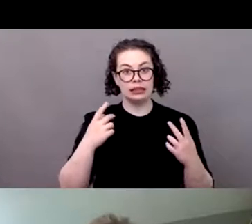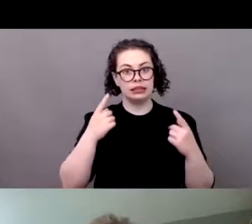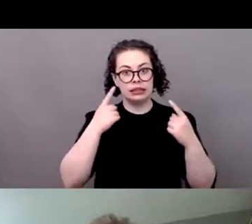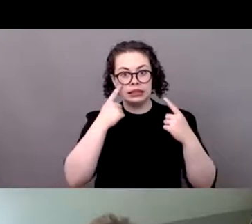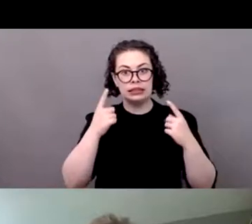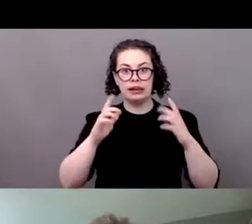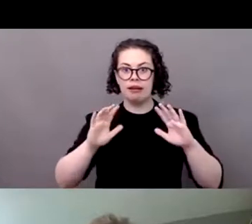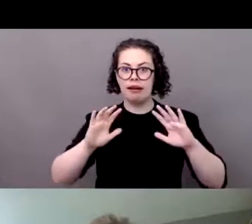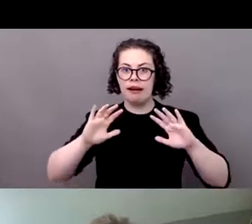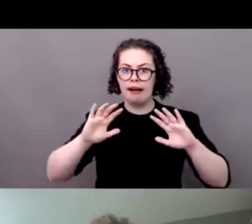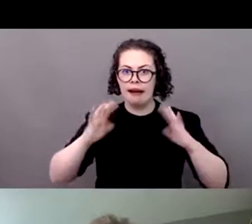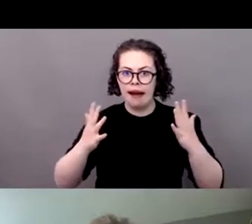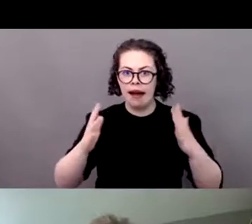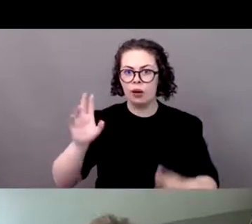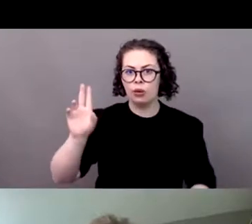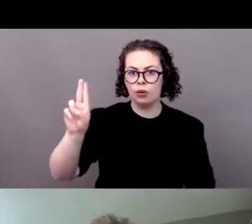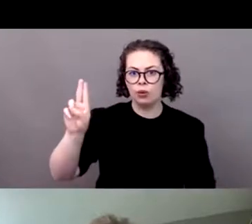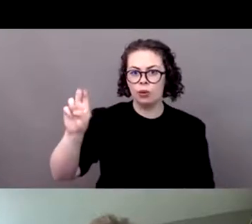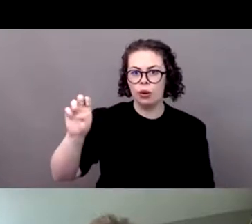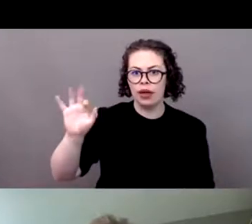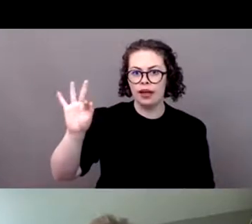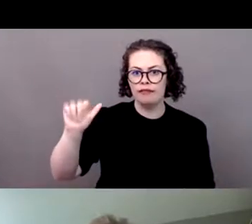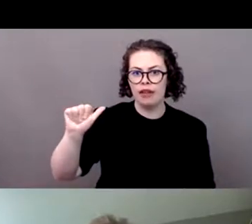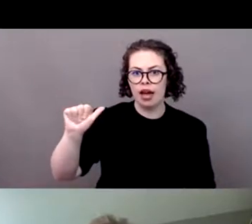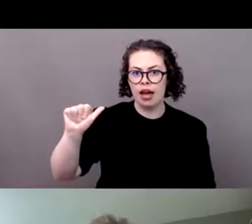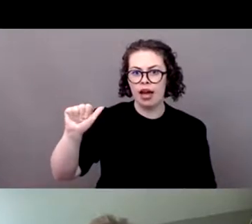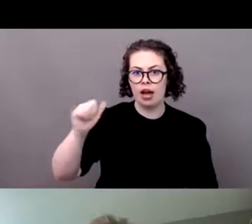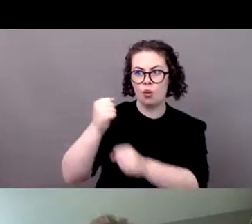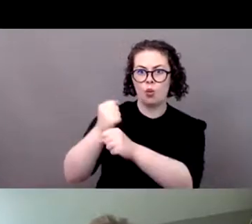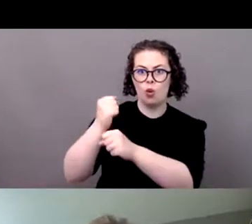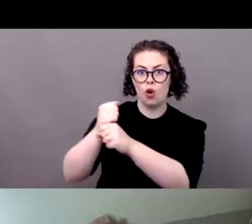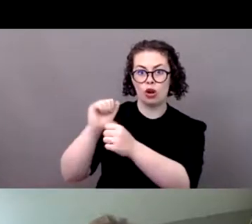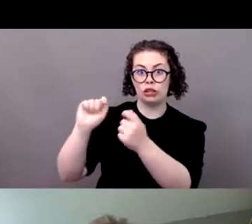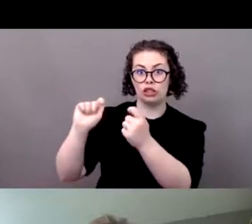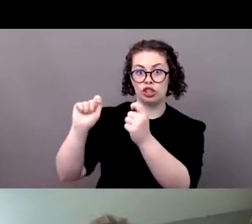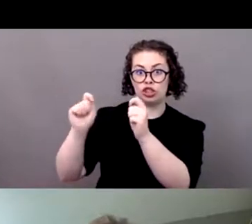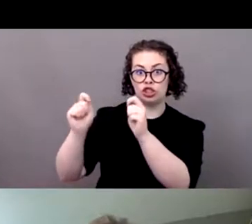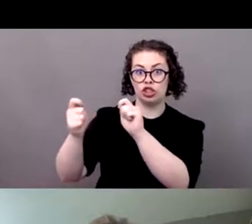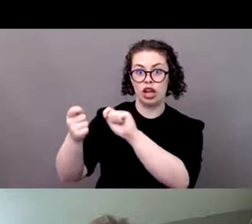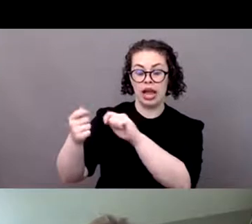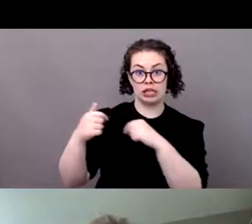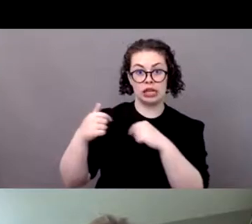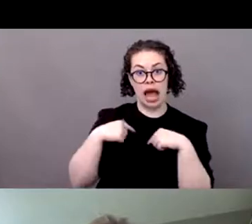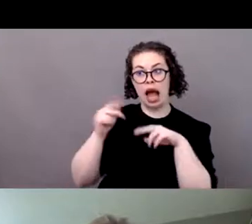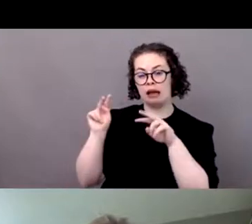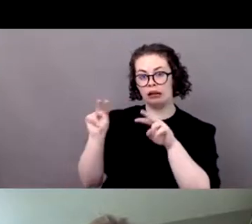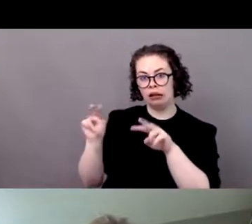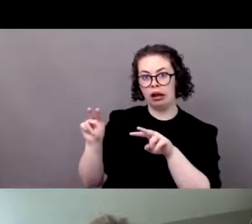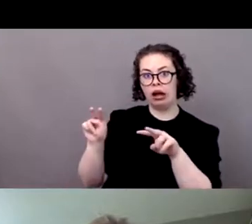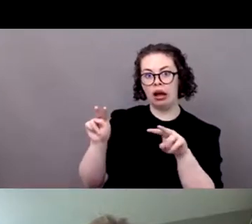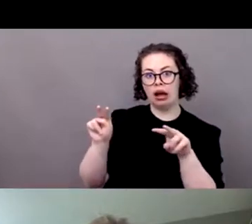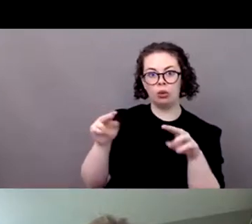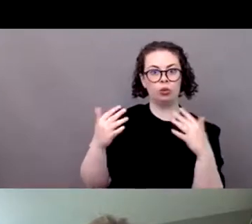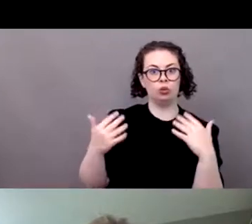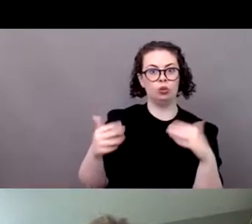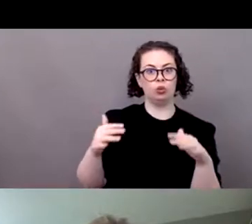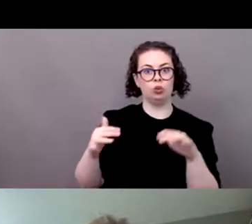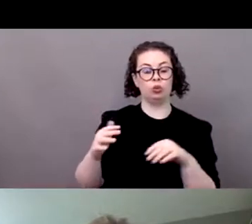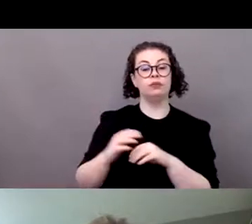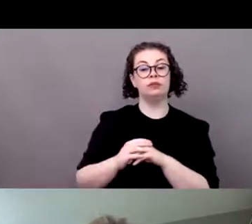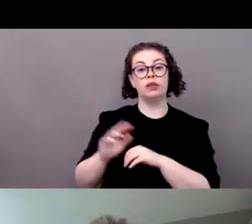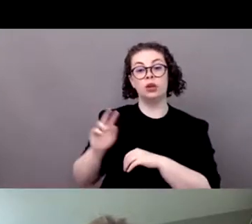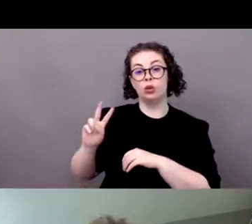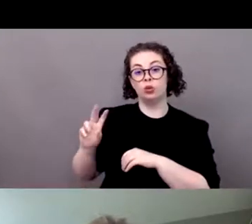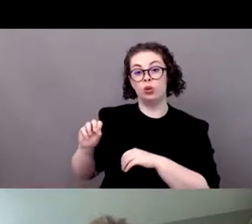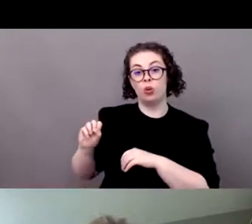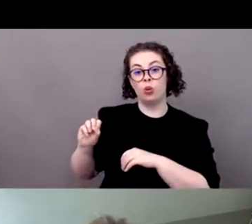of UEFA is working, because since 2017, we have the support of personally of Valerio Giovannini, and